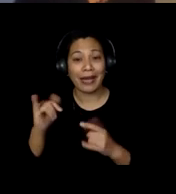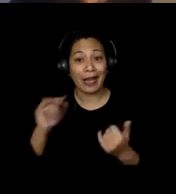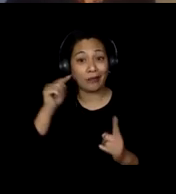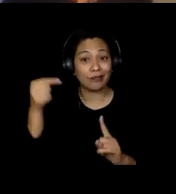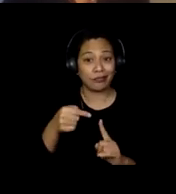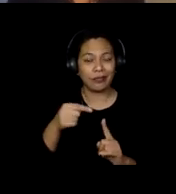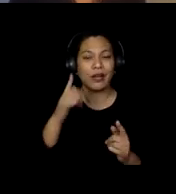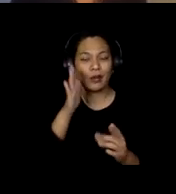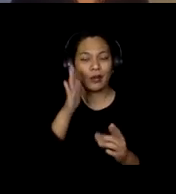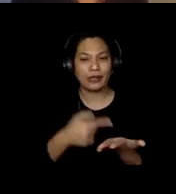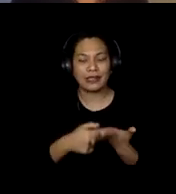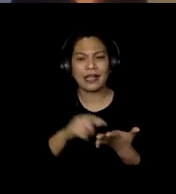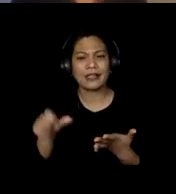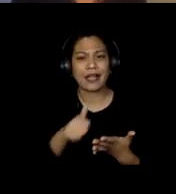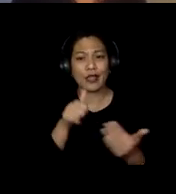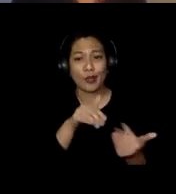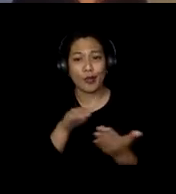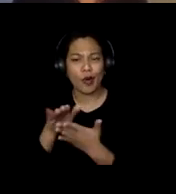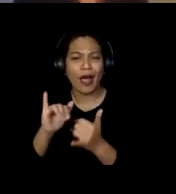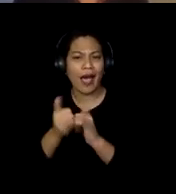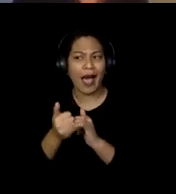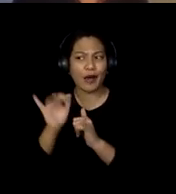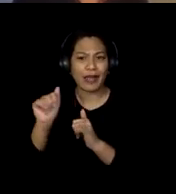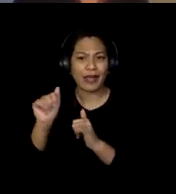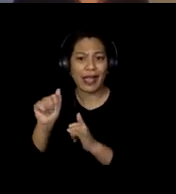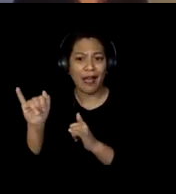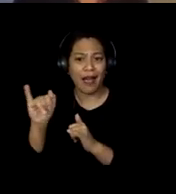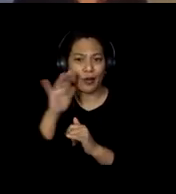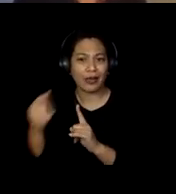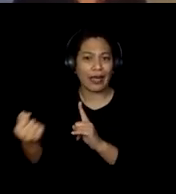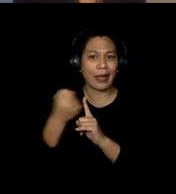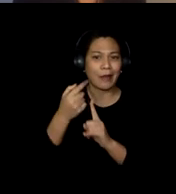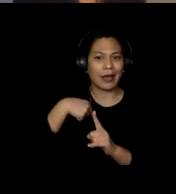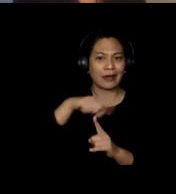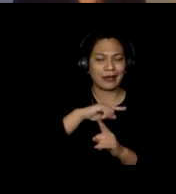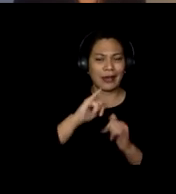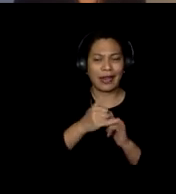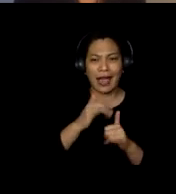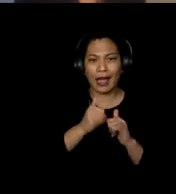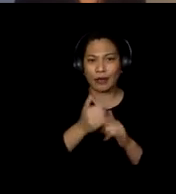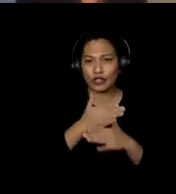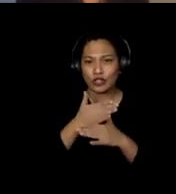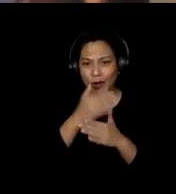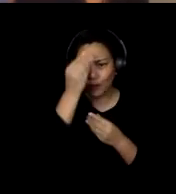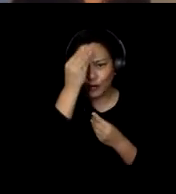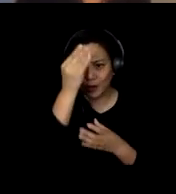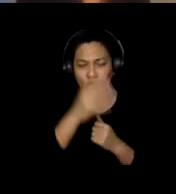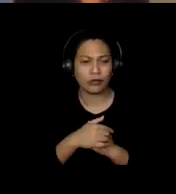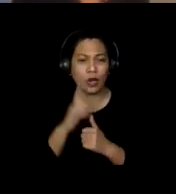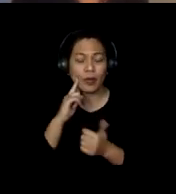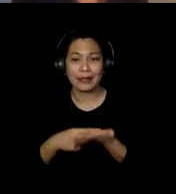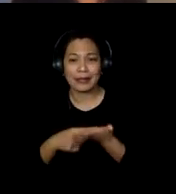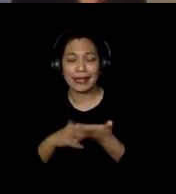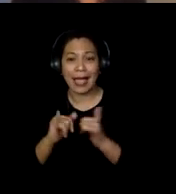other ways in which it will impact us and our digital sharing of content. I'm going to talk about things like how it